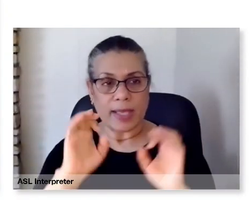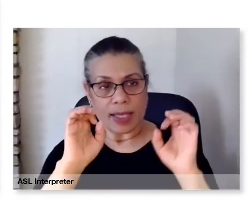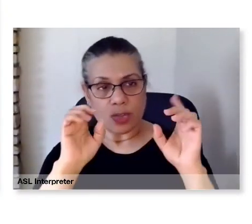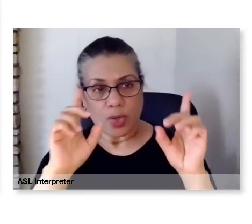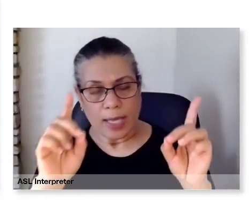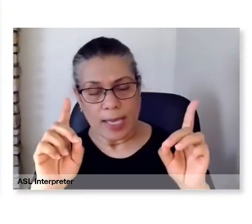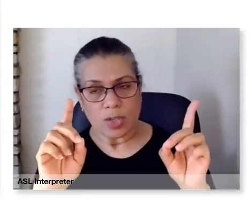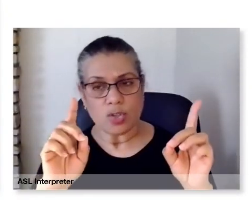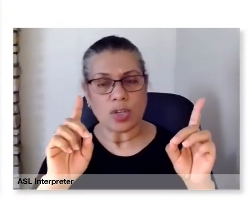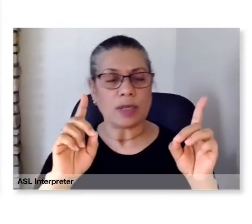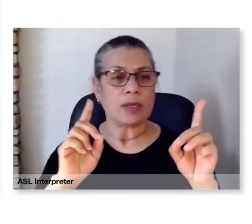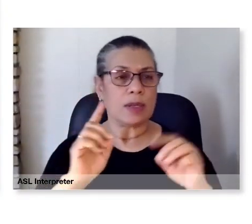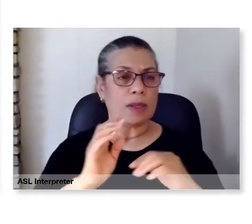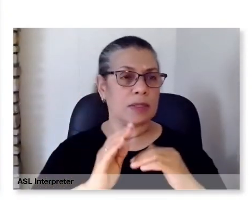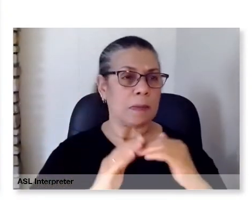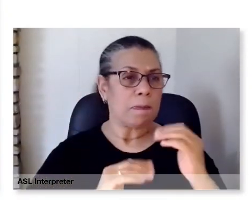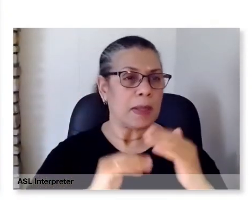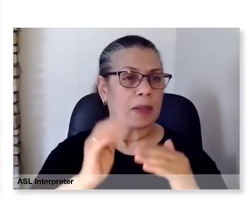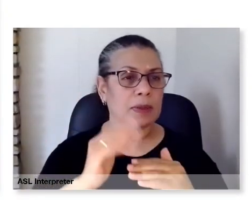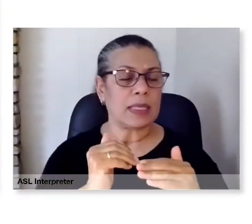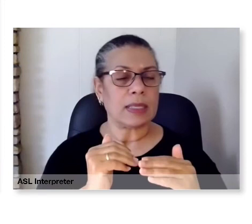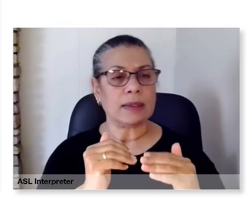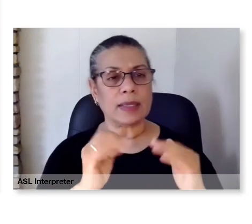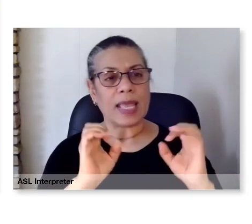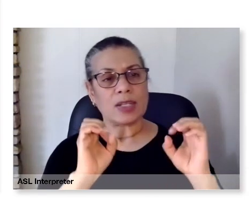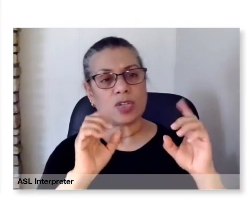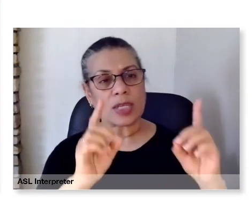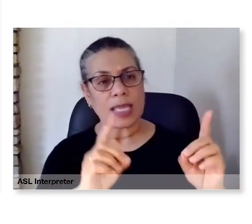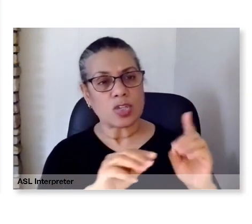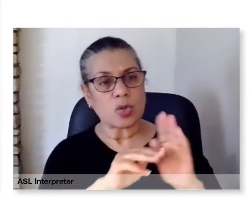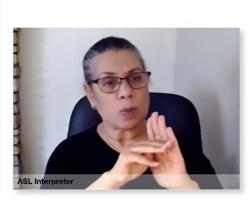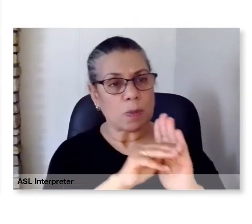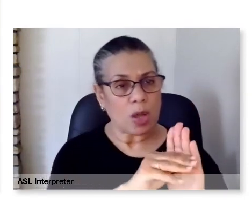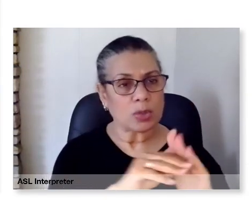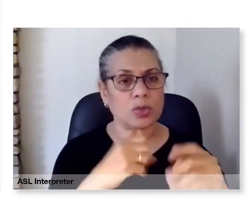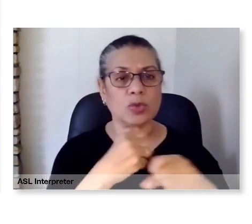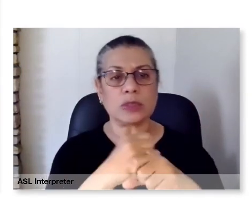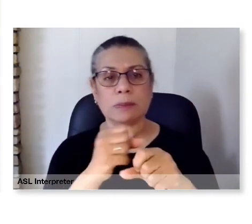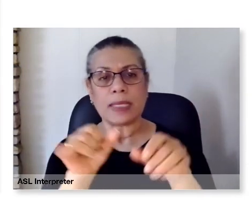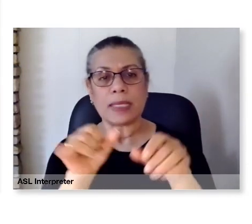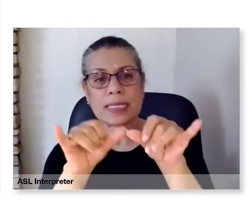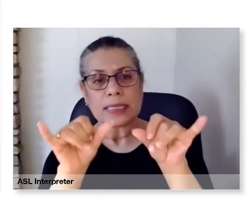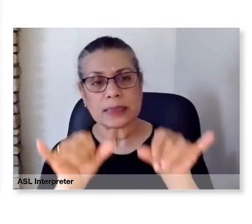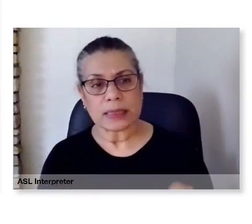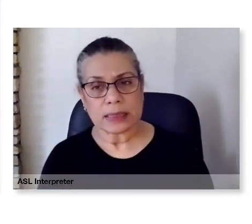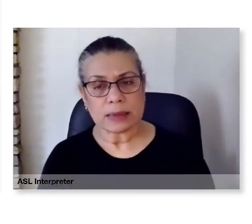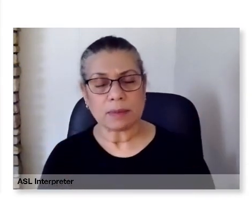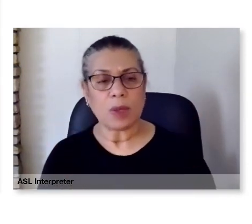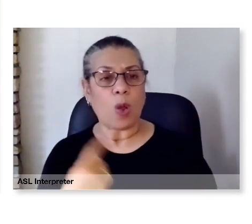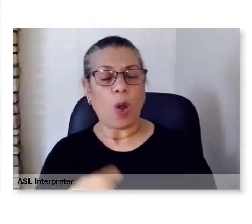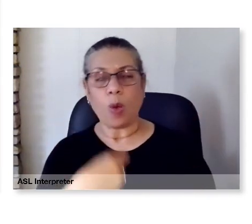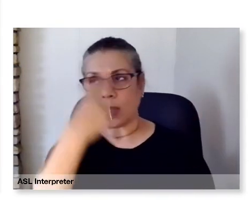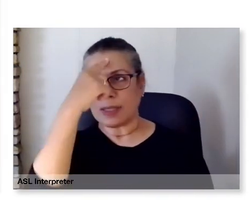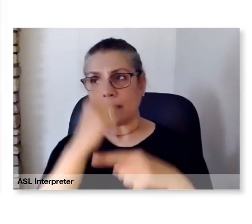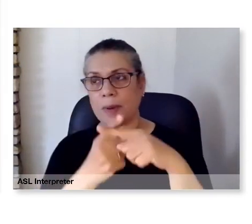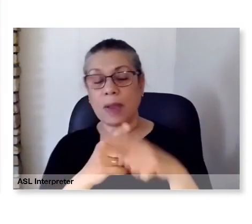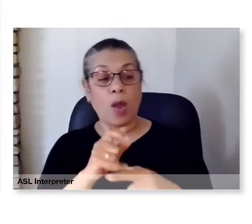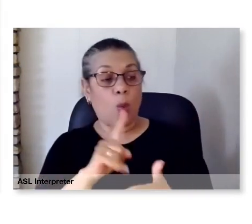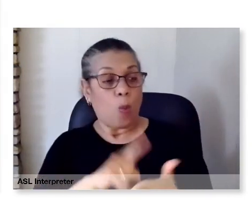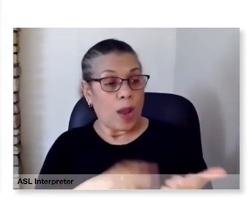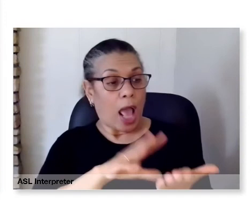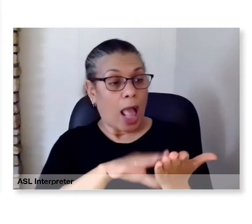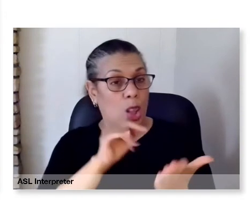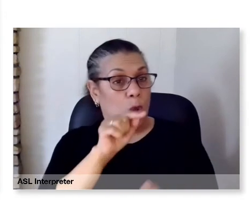building mathematical models of simple physical systems. And there's always this sort of optimistic sense that maybe I can take what I learned there and begin